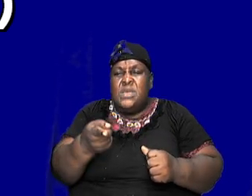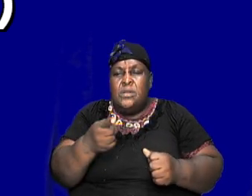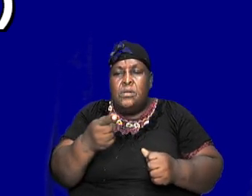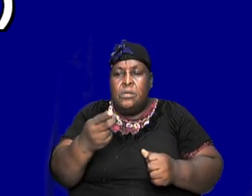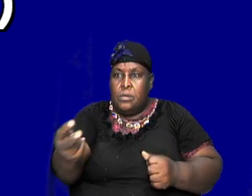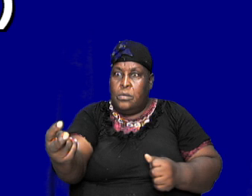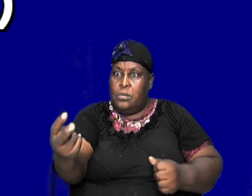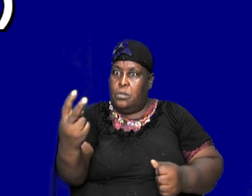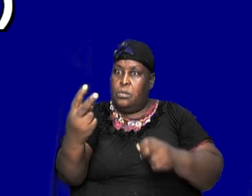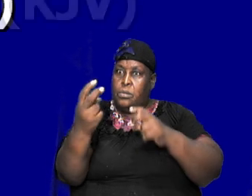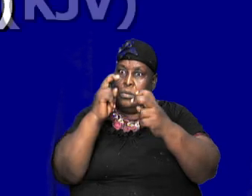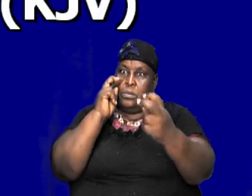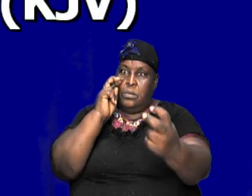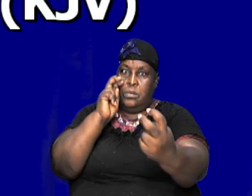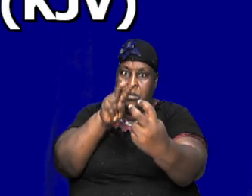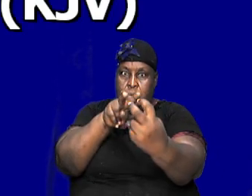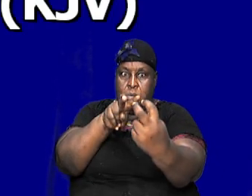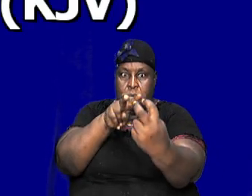"Look on us."